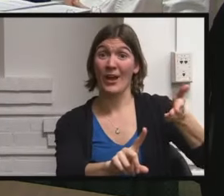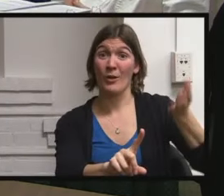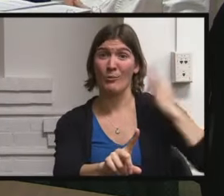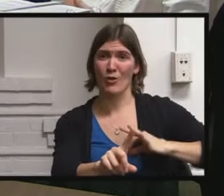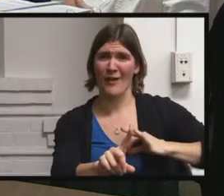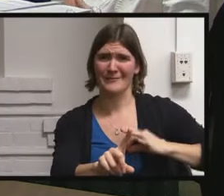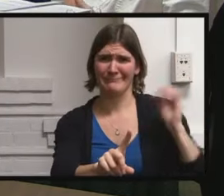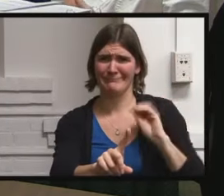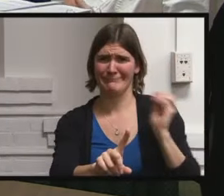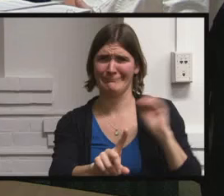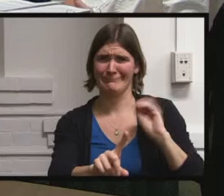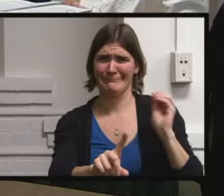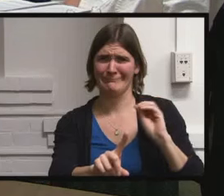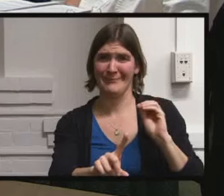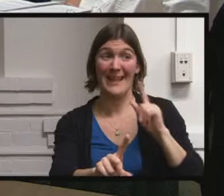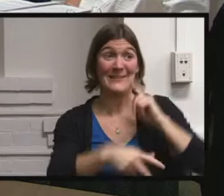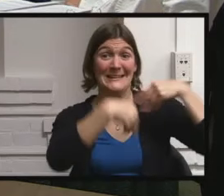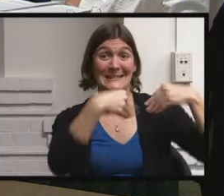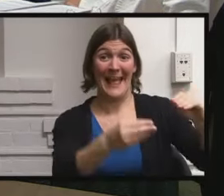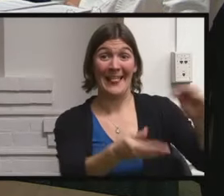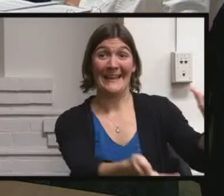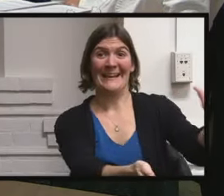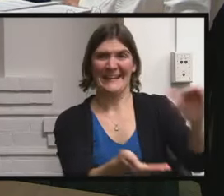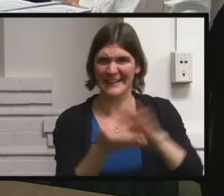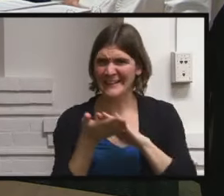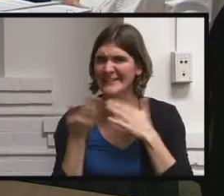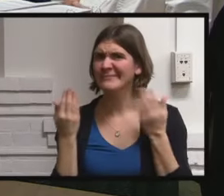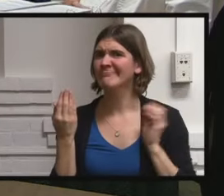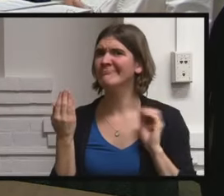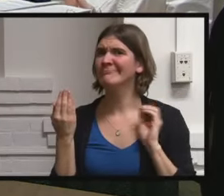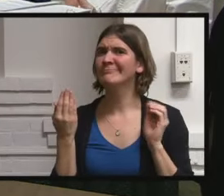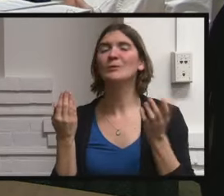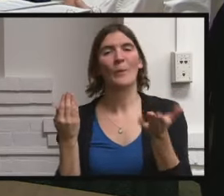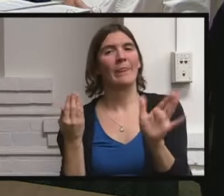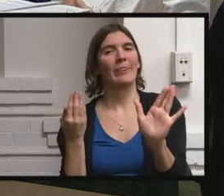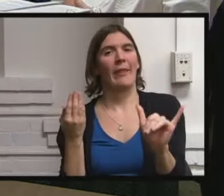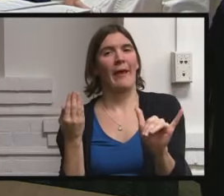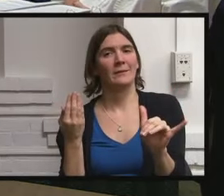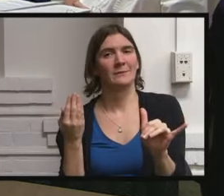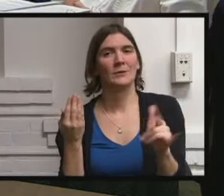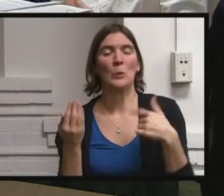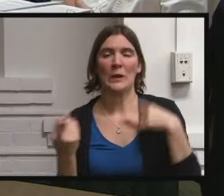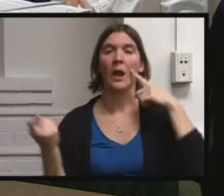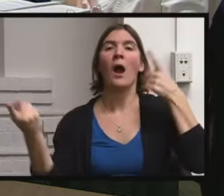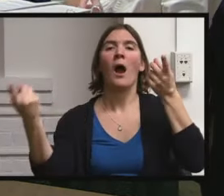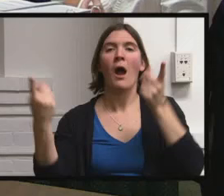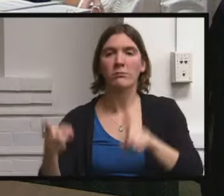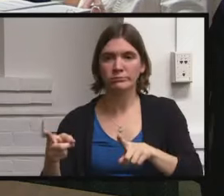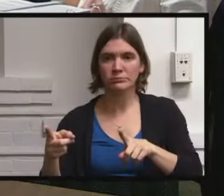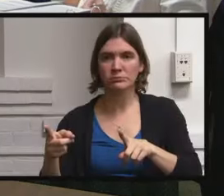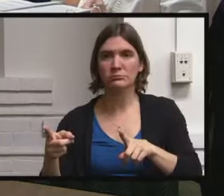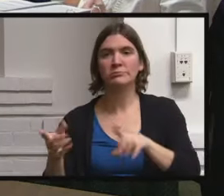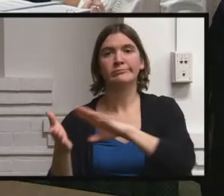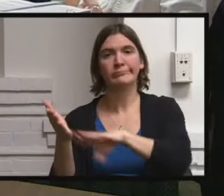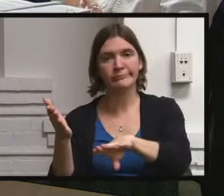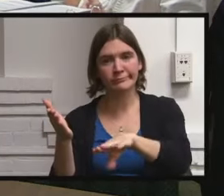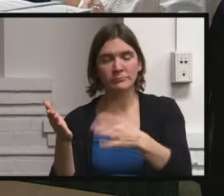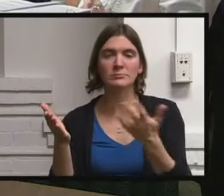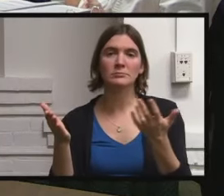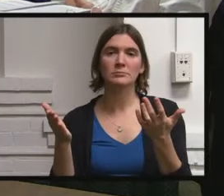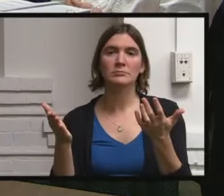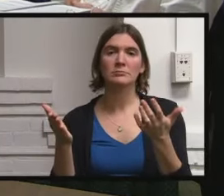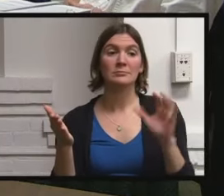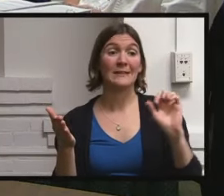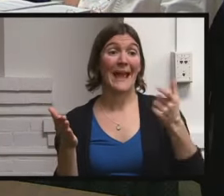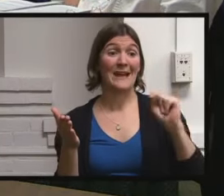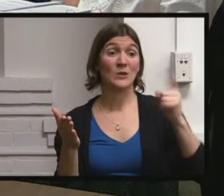go back into the town's revolving loan fund. So we have developed, to a large extent,